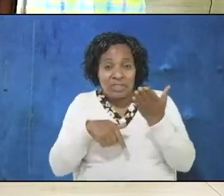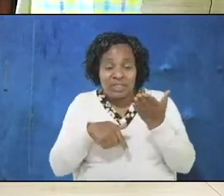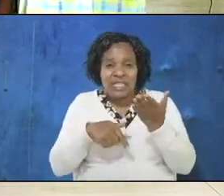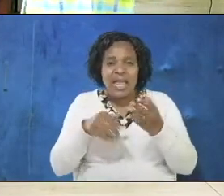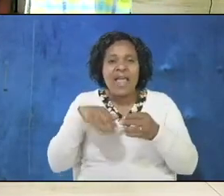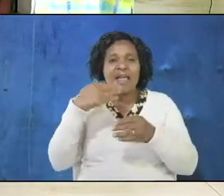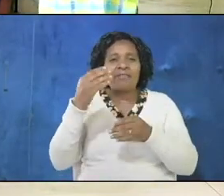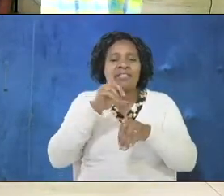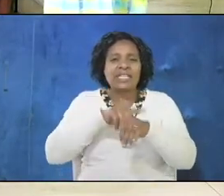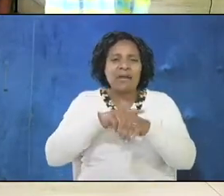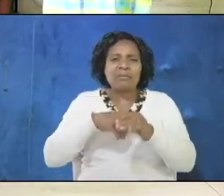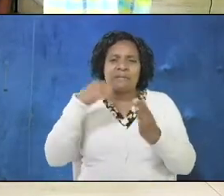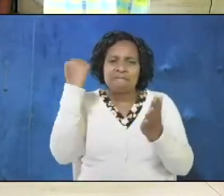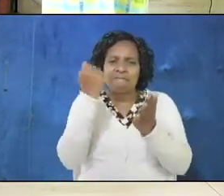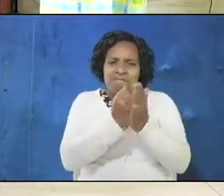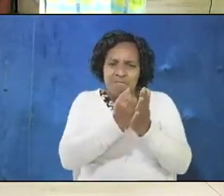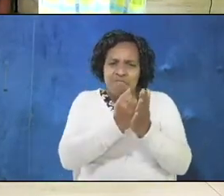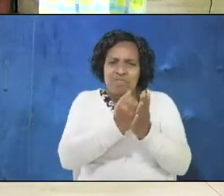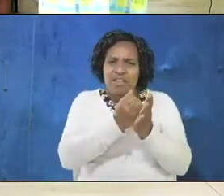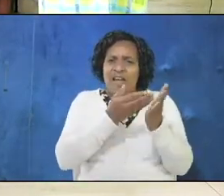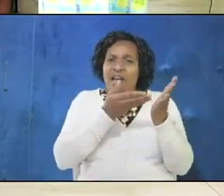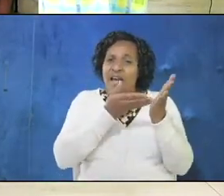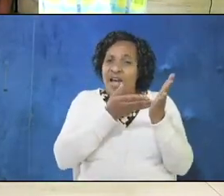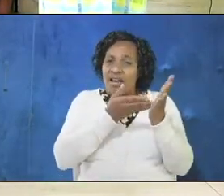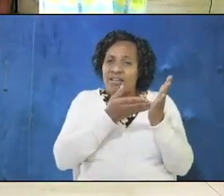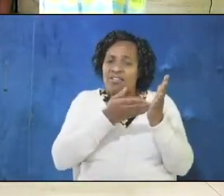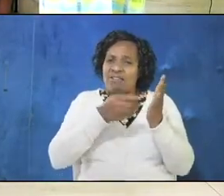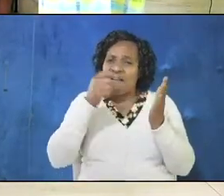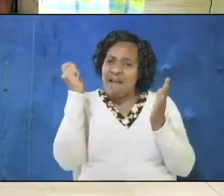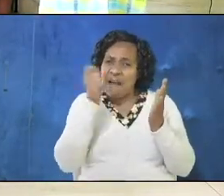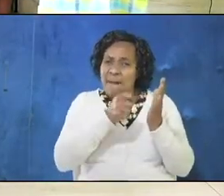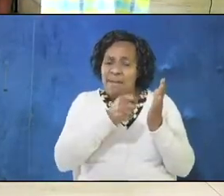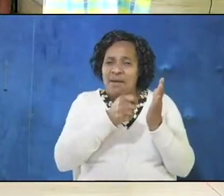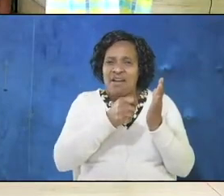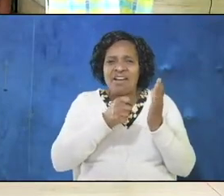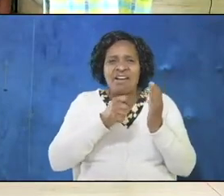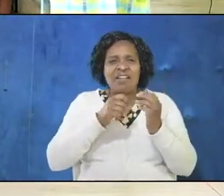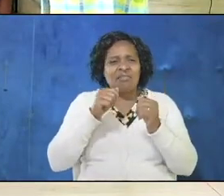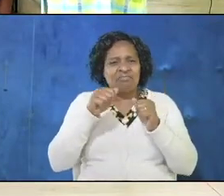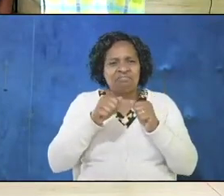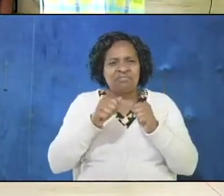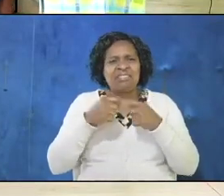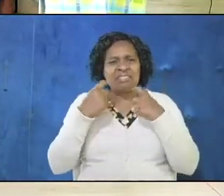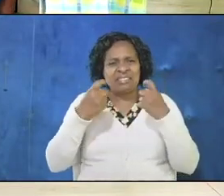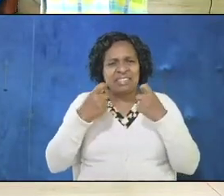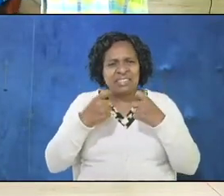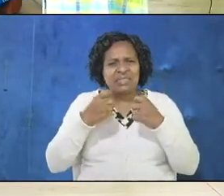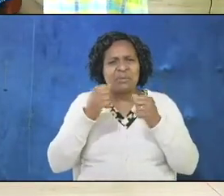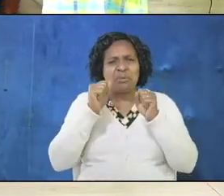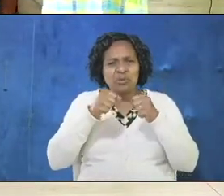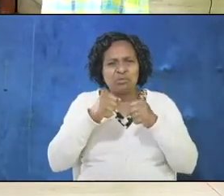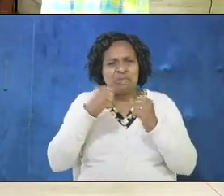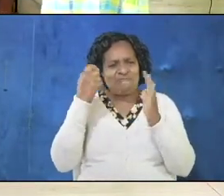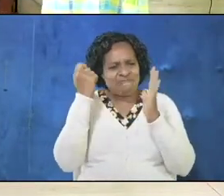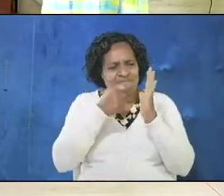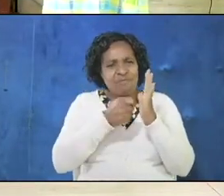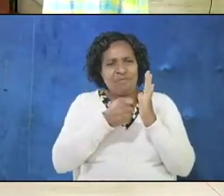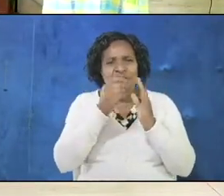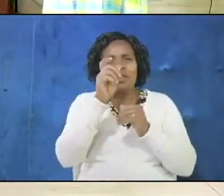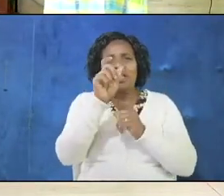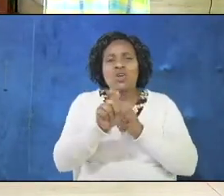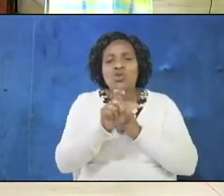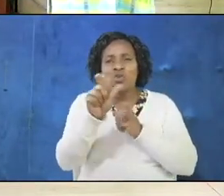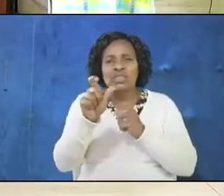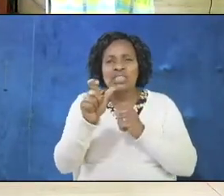every time they hit the nail through his hand with the hammer, it was really our sins they were nailing on the cross. And every blood